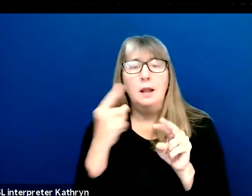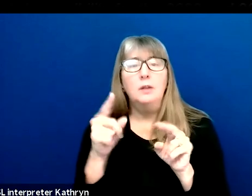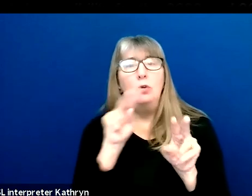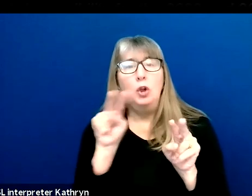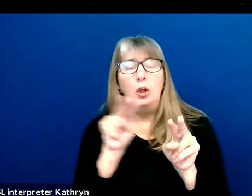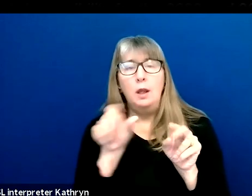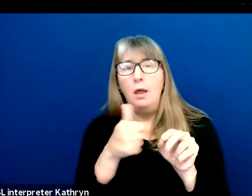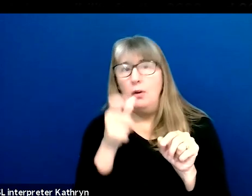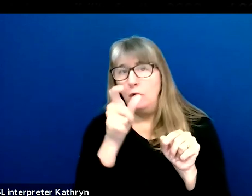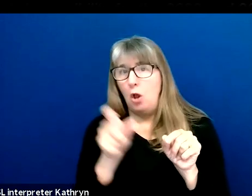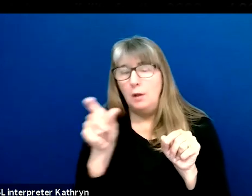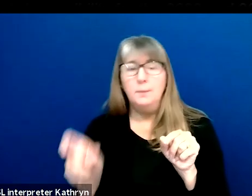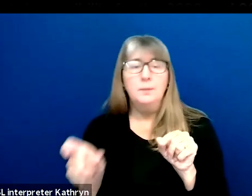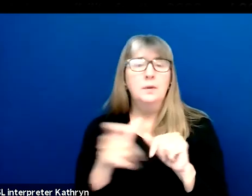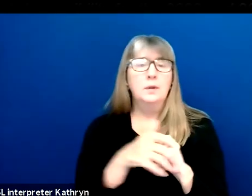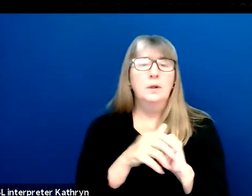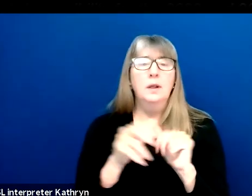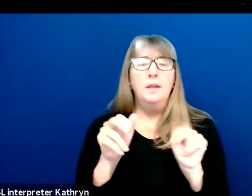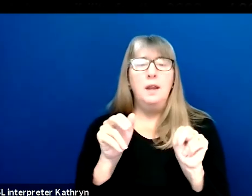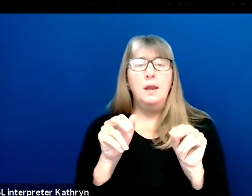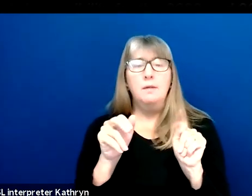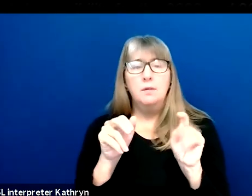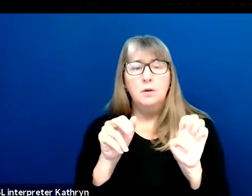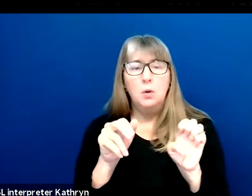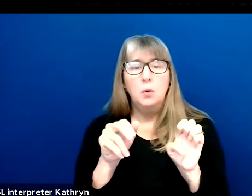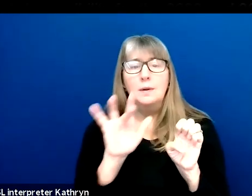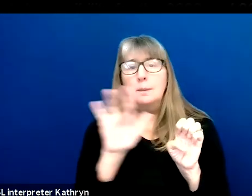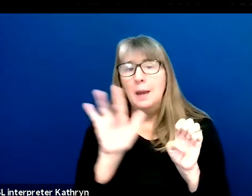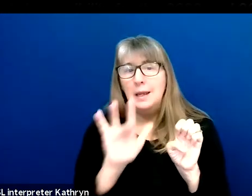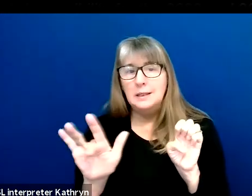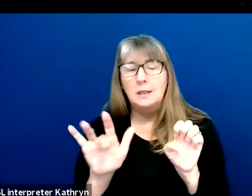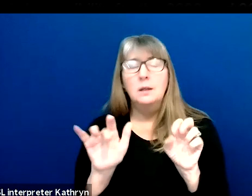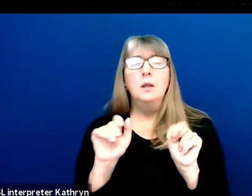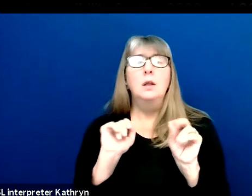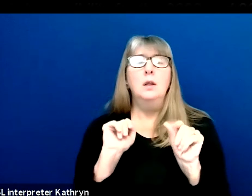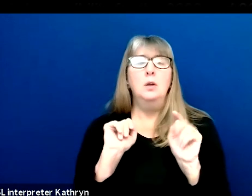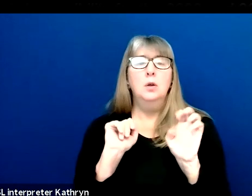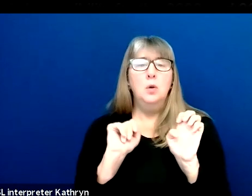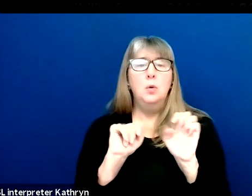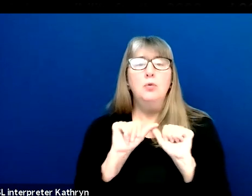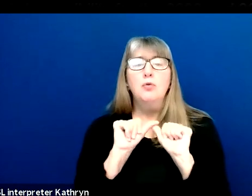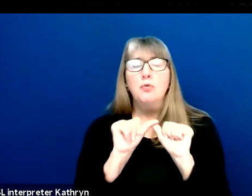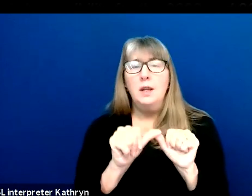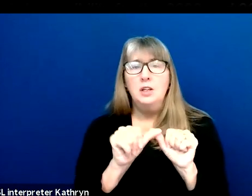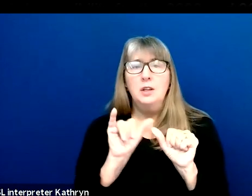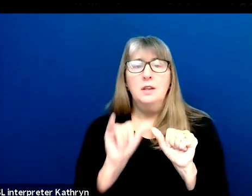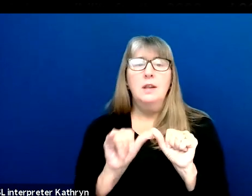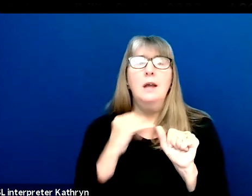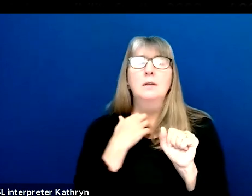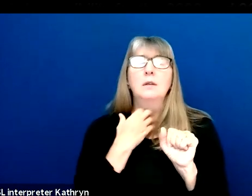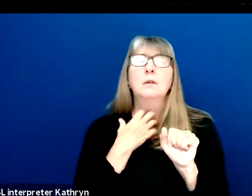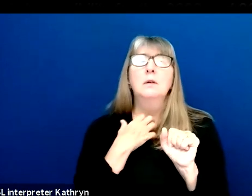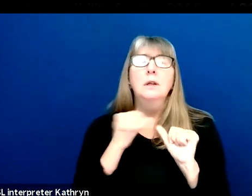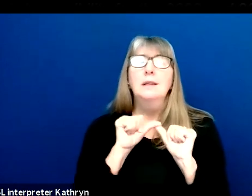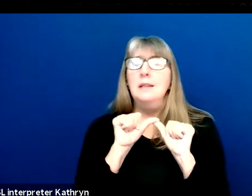note spacing and the note duration. So the note spacing is the average note spacing. It's the length of time